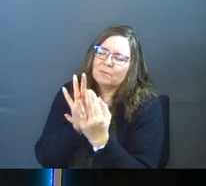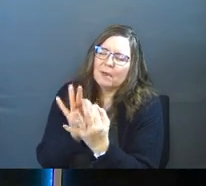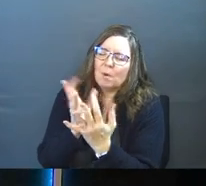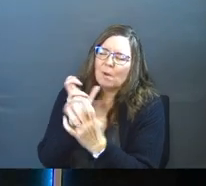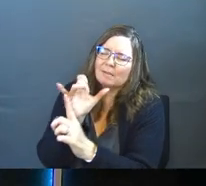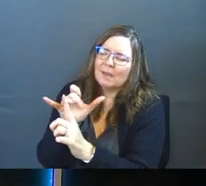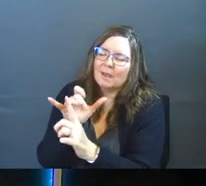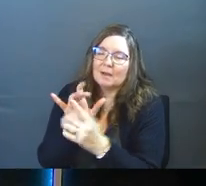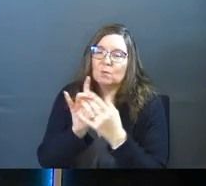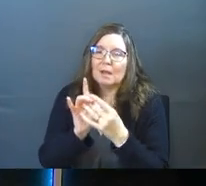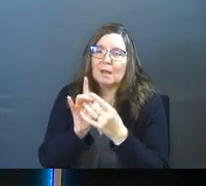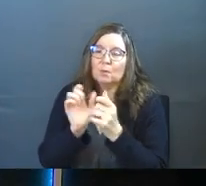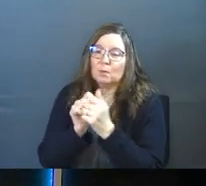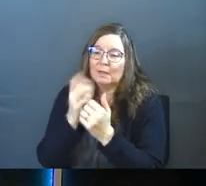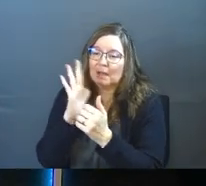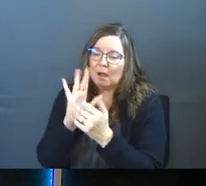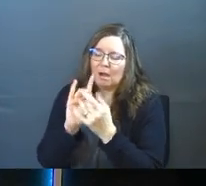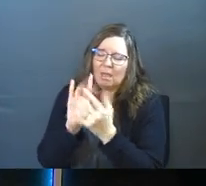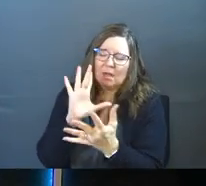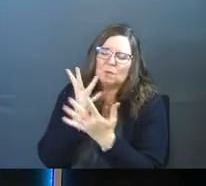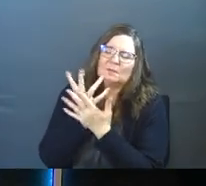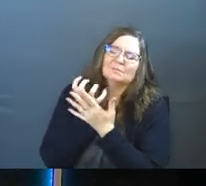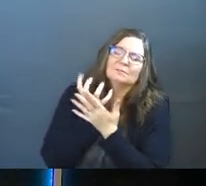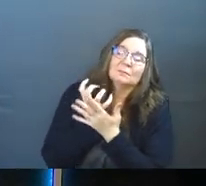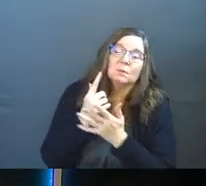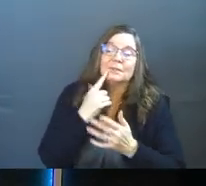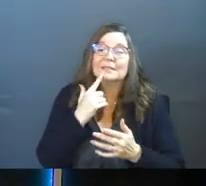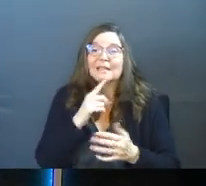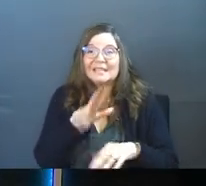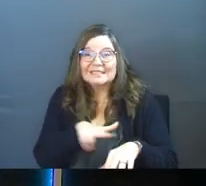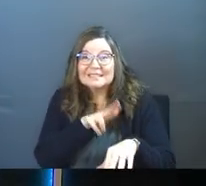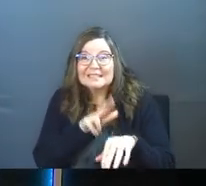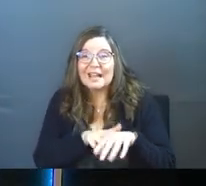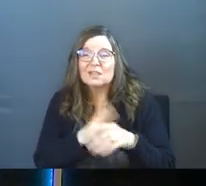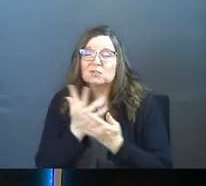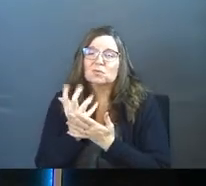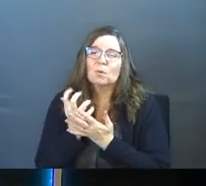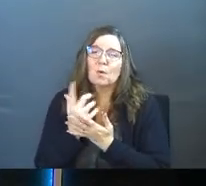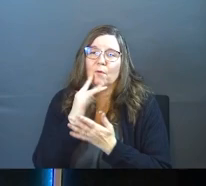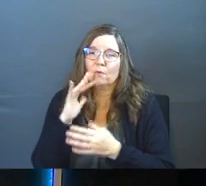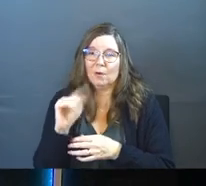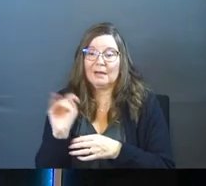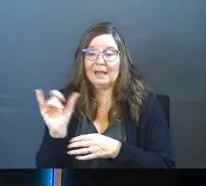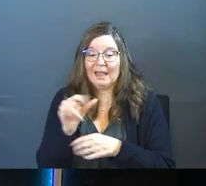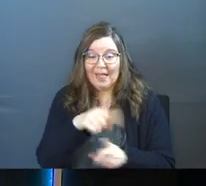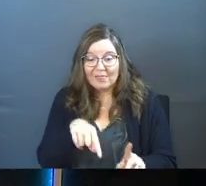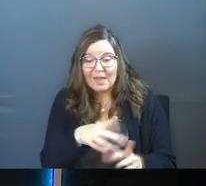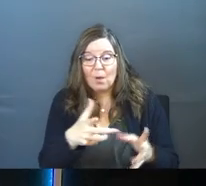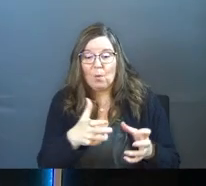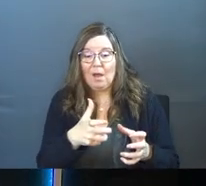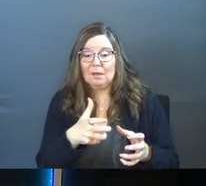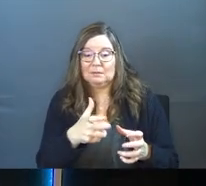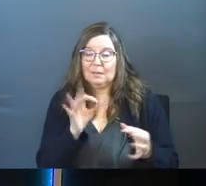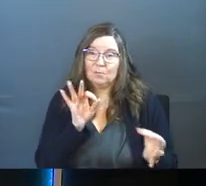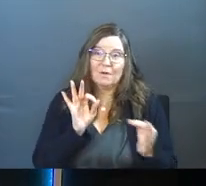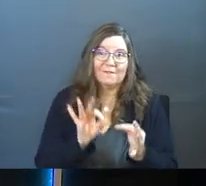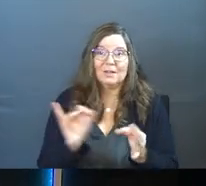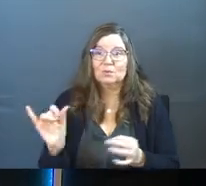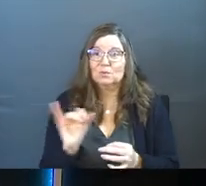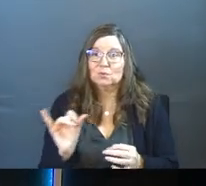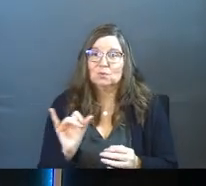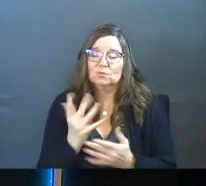perfection in relationship with God. We groan for it. It says nature groans for it. Like it wants